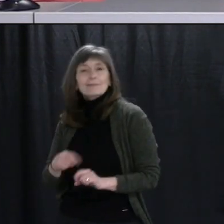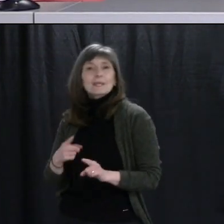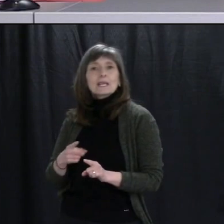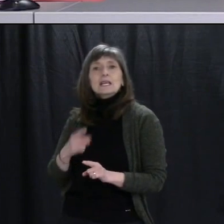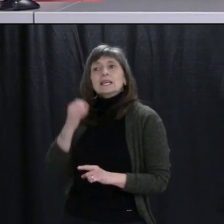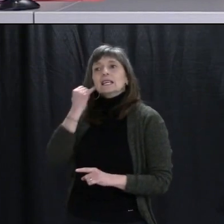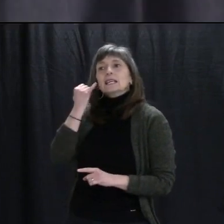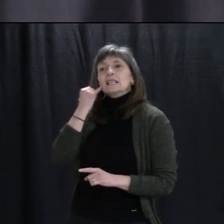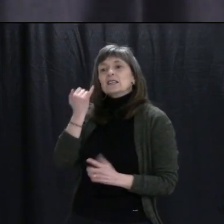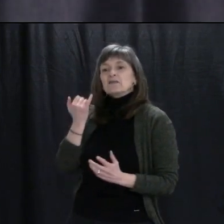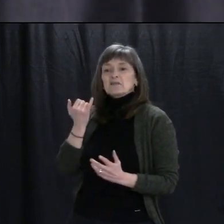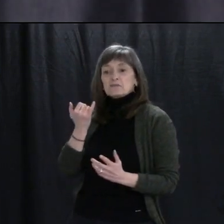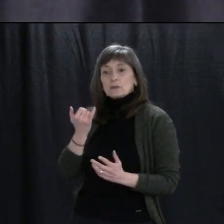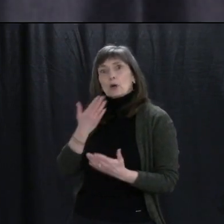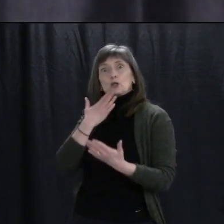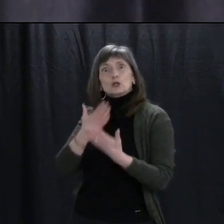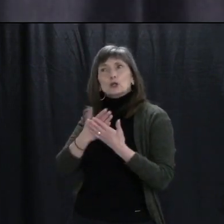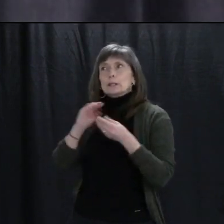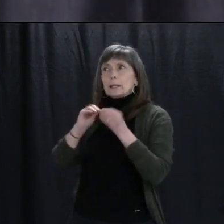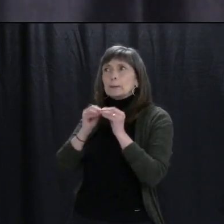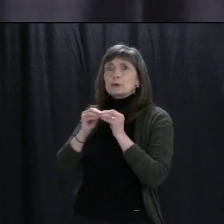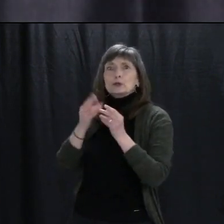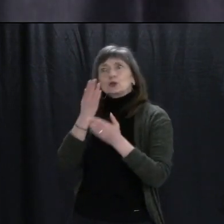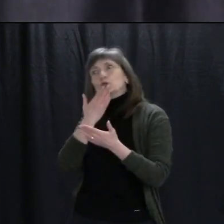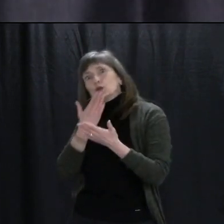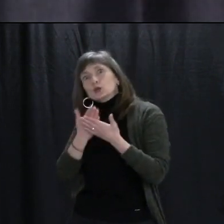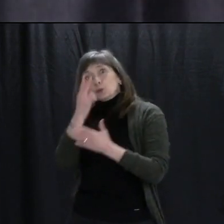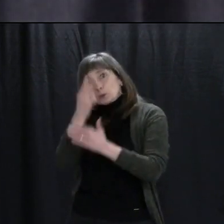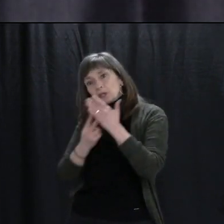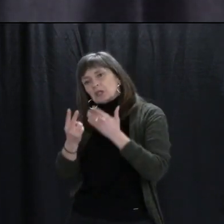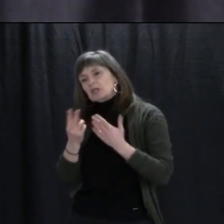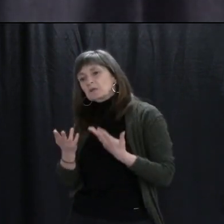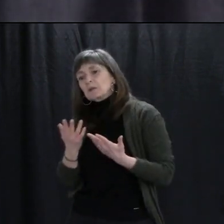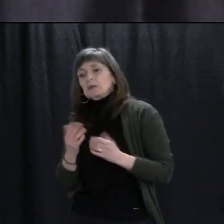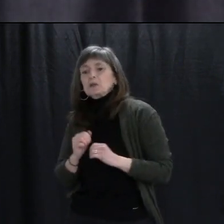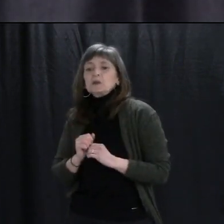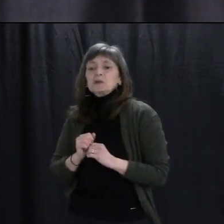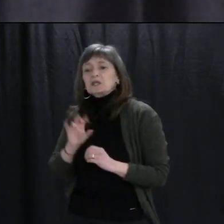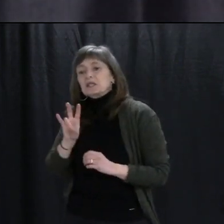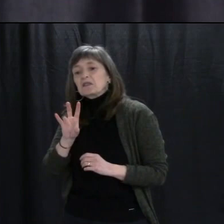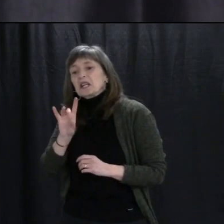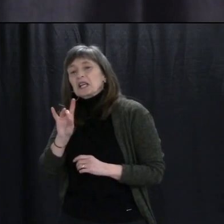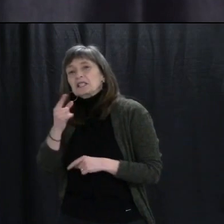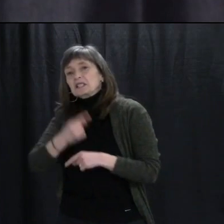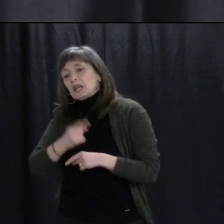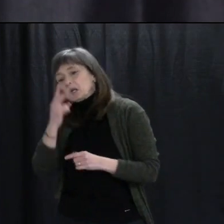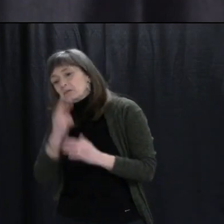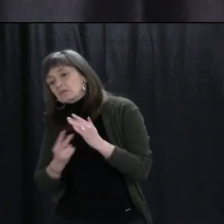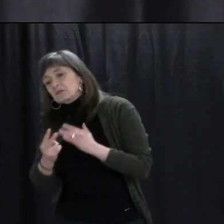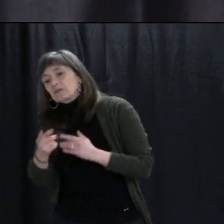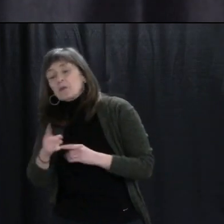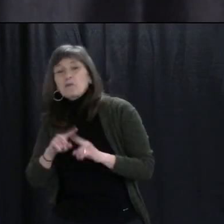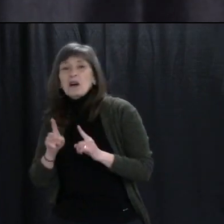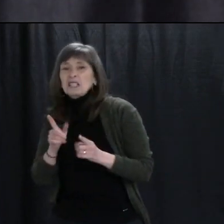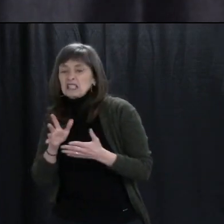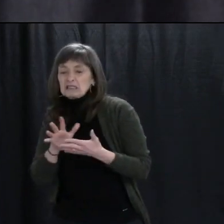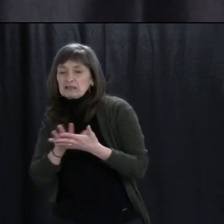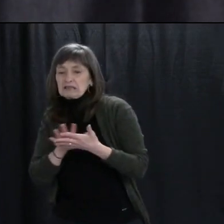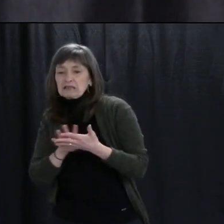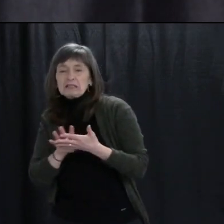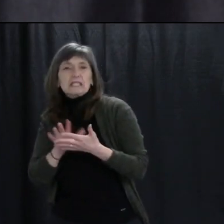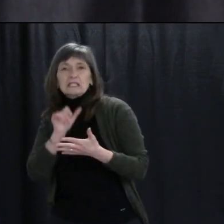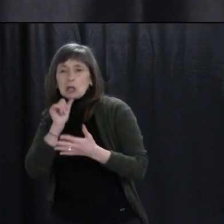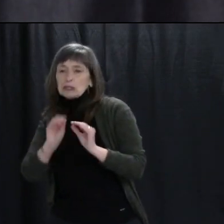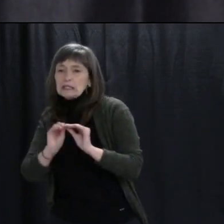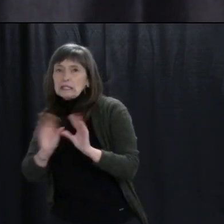you a fuzzy guess into the future, maybe 7 or 8 days down the line. If you look, BC, which did